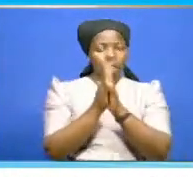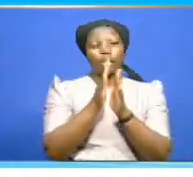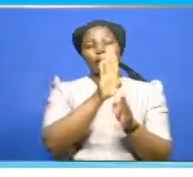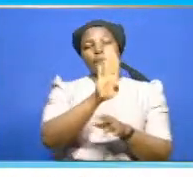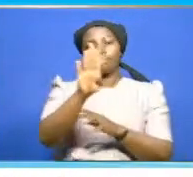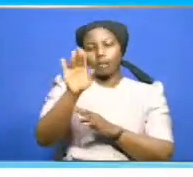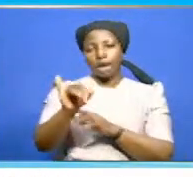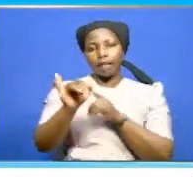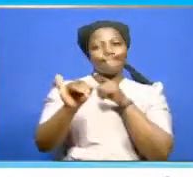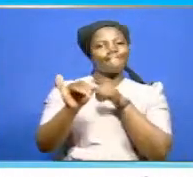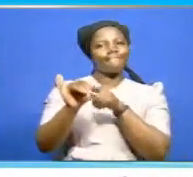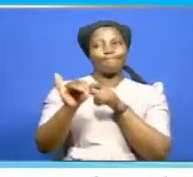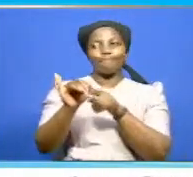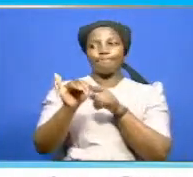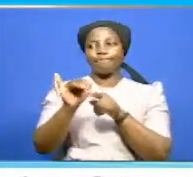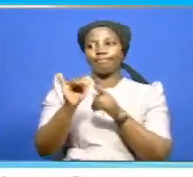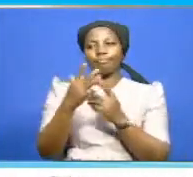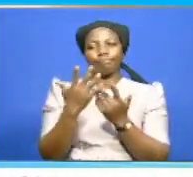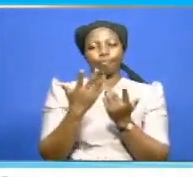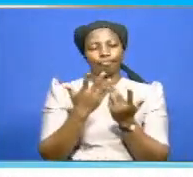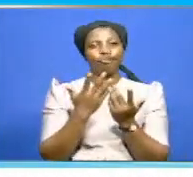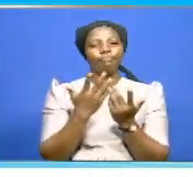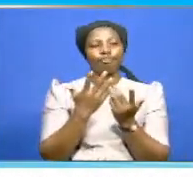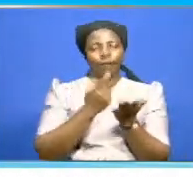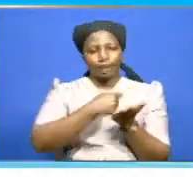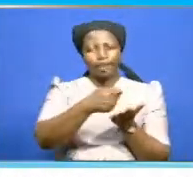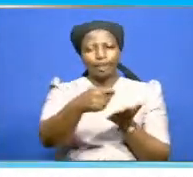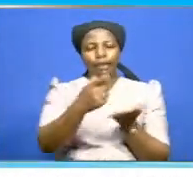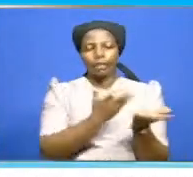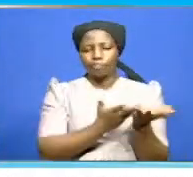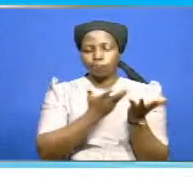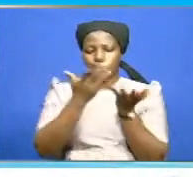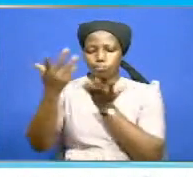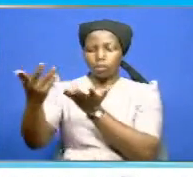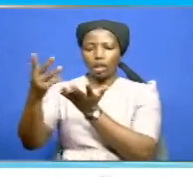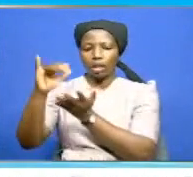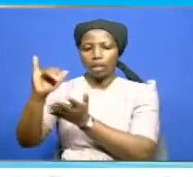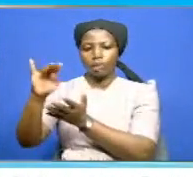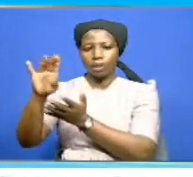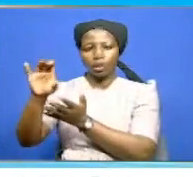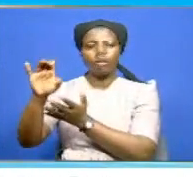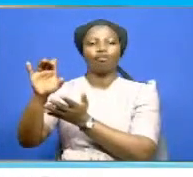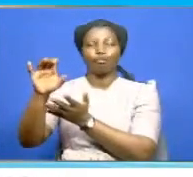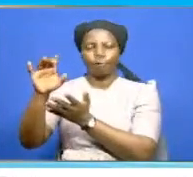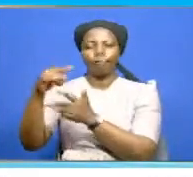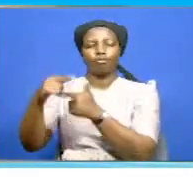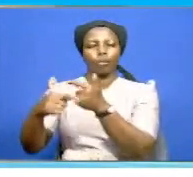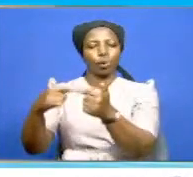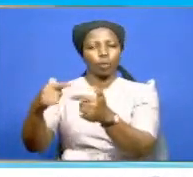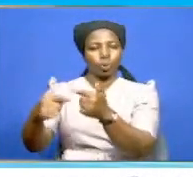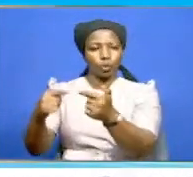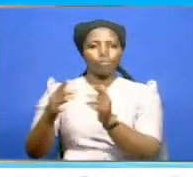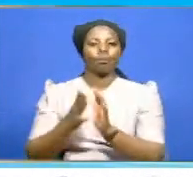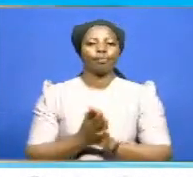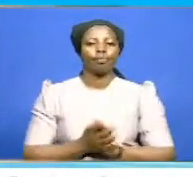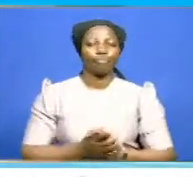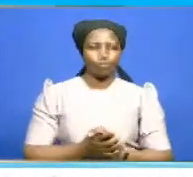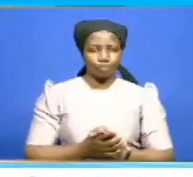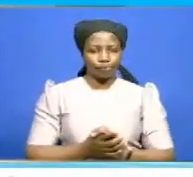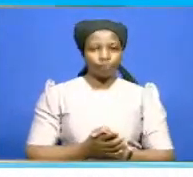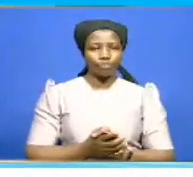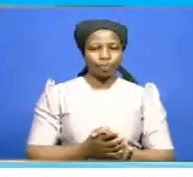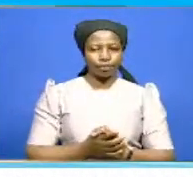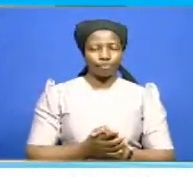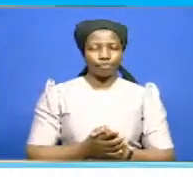BBI presentation of signatures to IBC is currently underway. The terrain, according to the